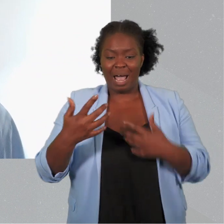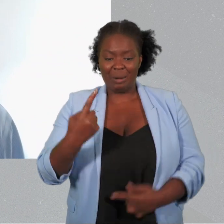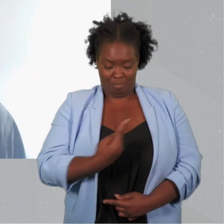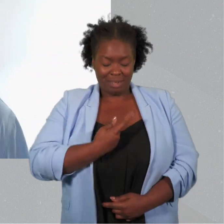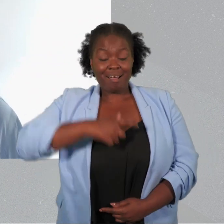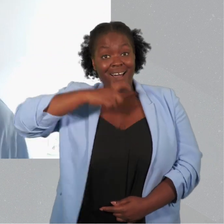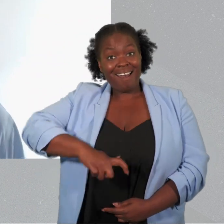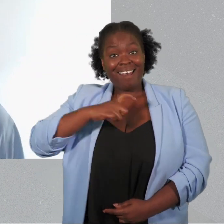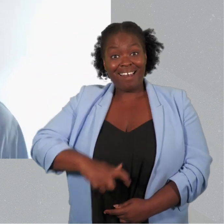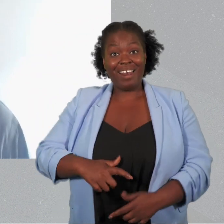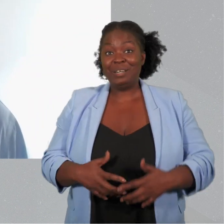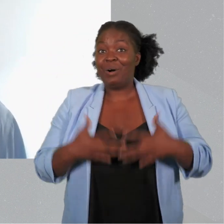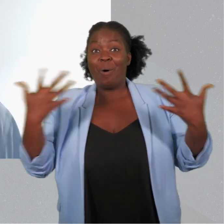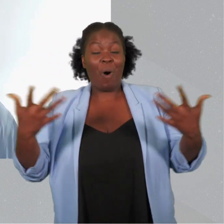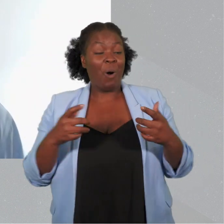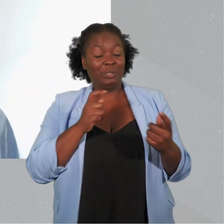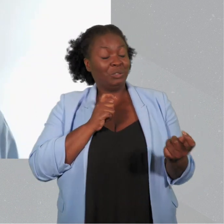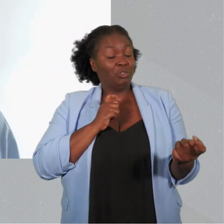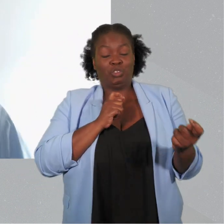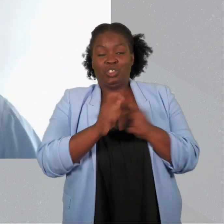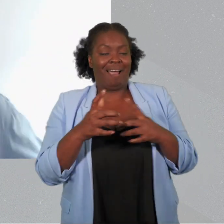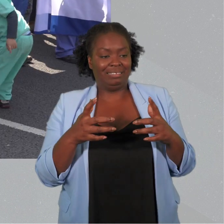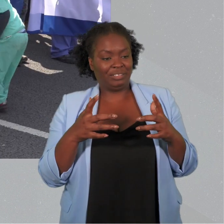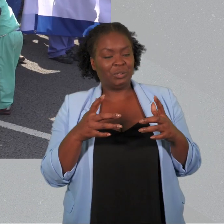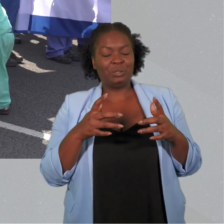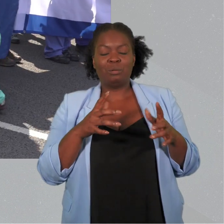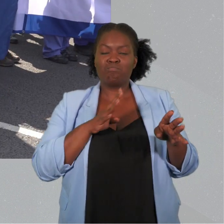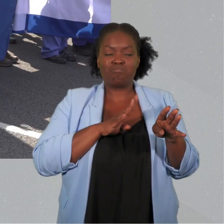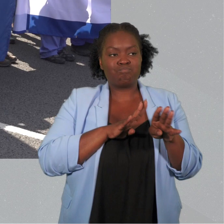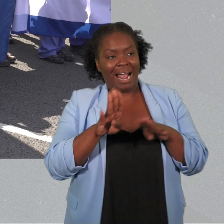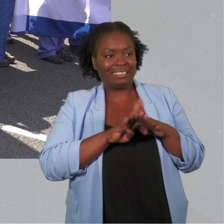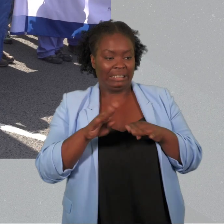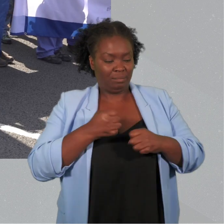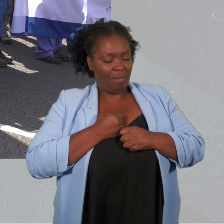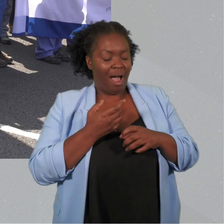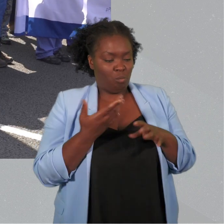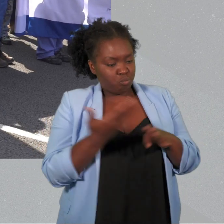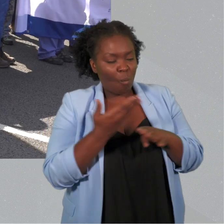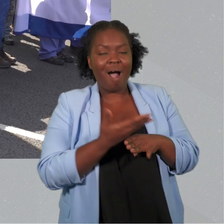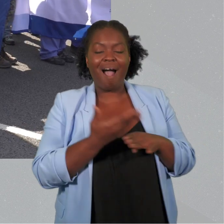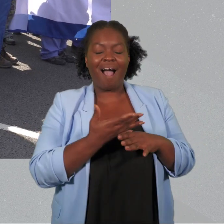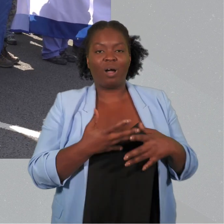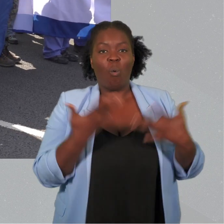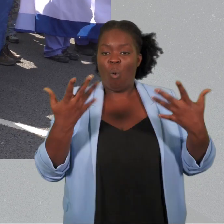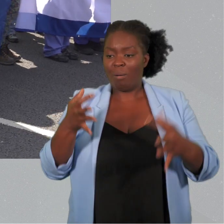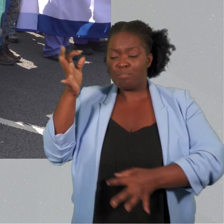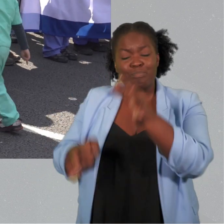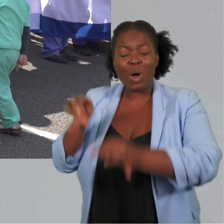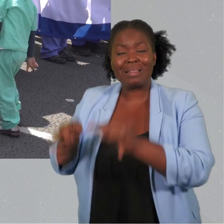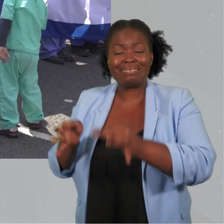you do personally. They can be something that changes the way that you practice medicine. They can be how you engage with the public, how you engage with politics.